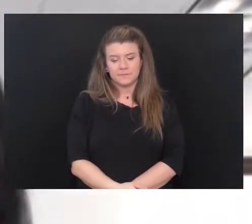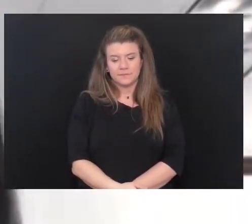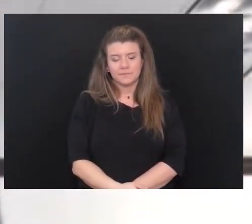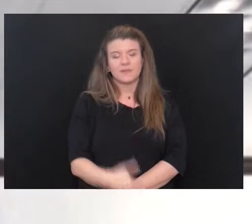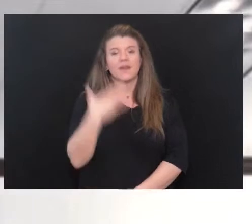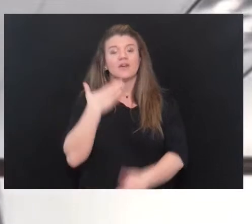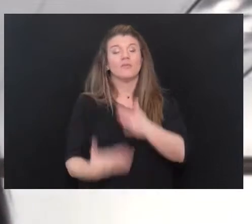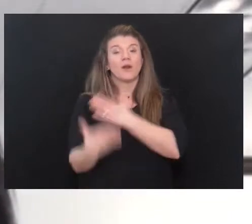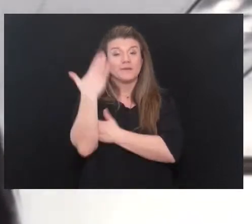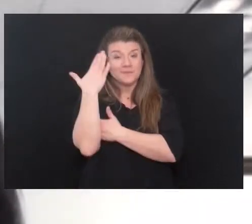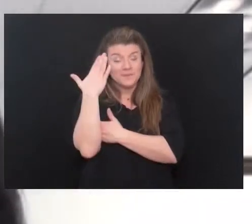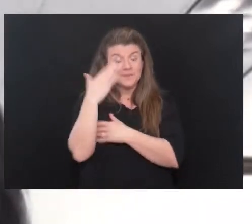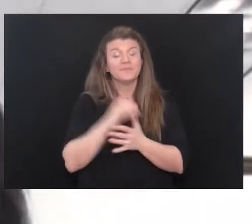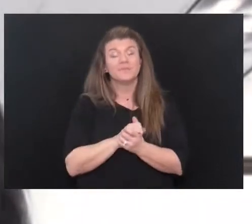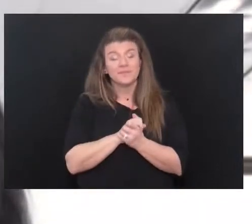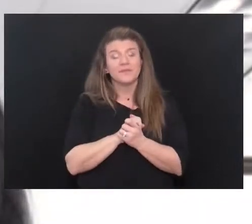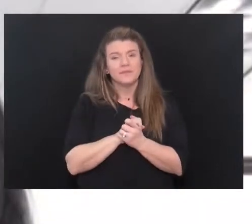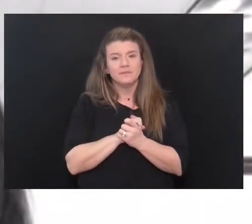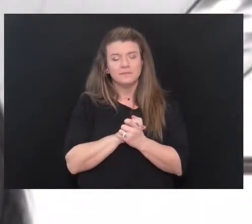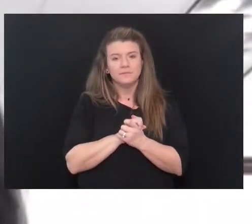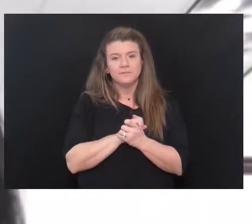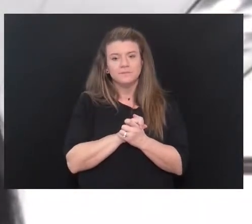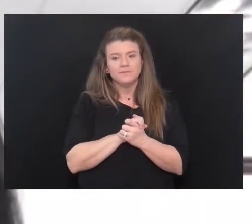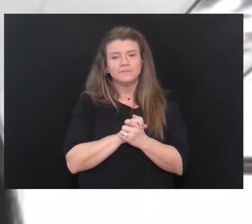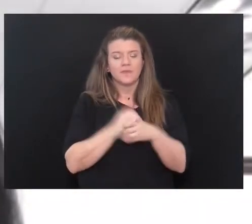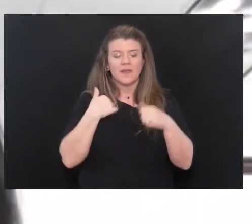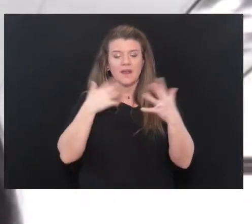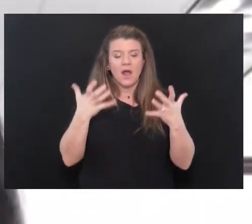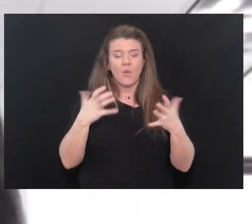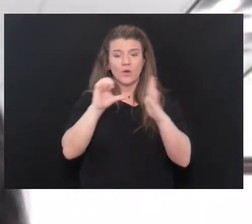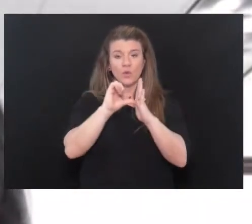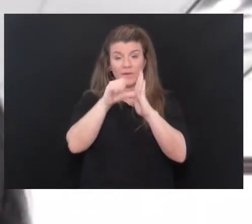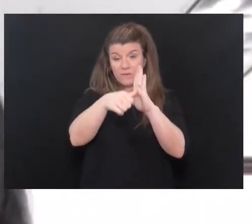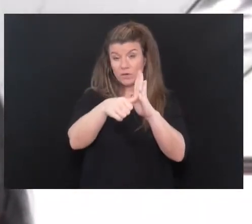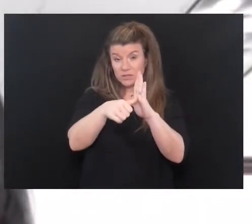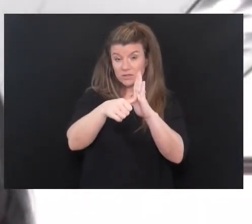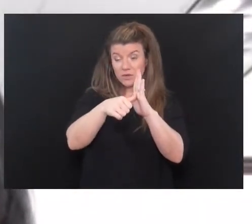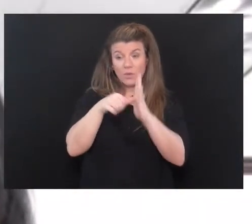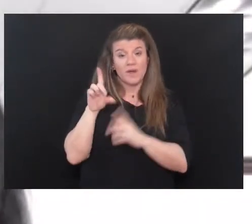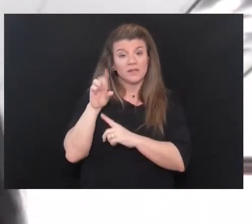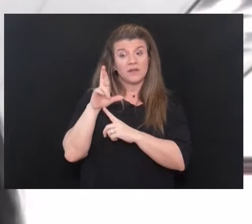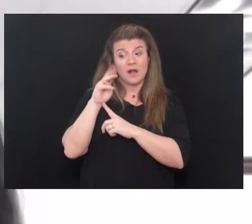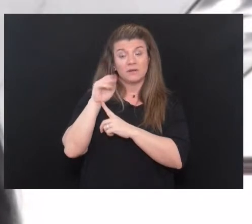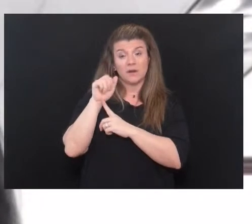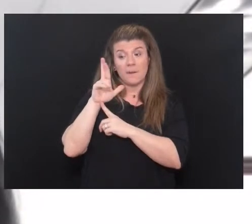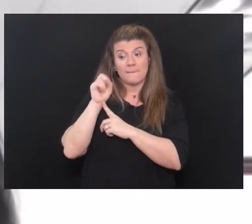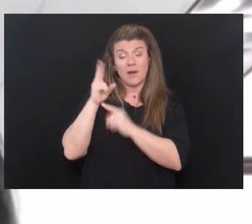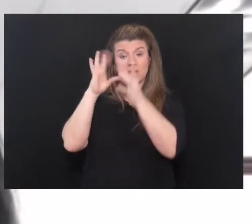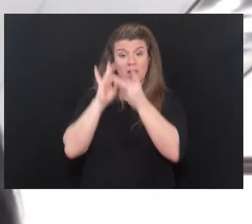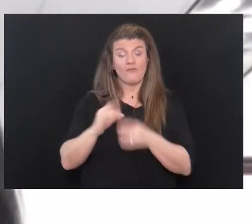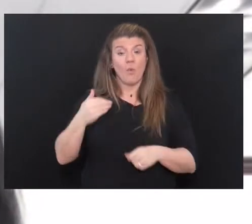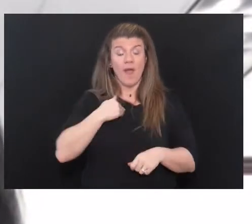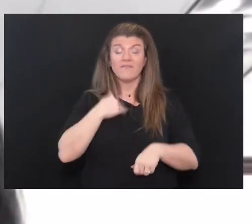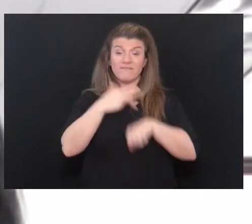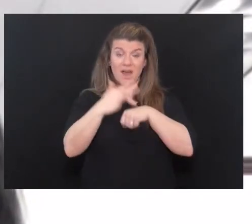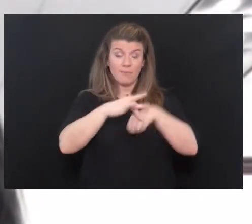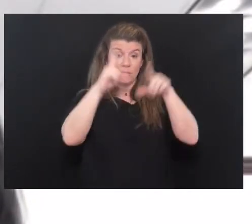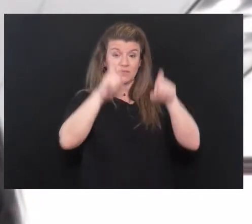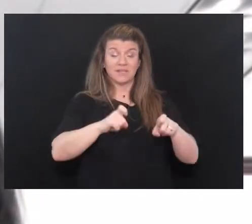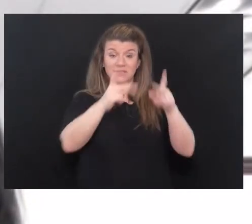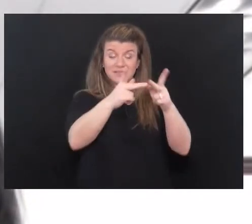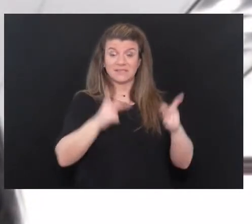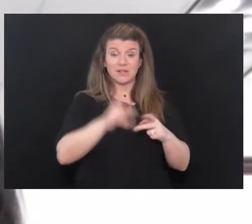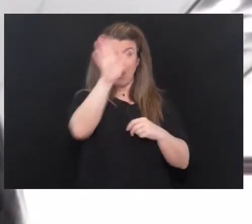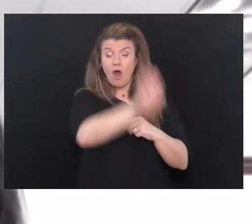Good morning. Just to reinforce what Clay did mention, we do have available testing sites throughout